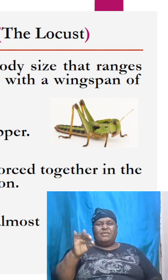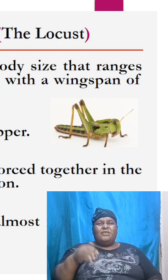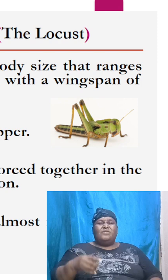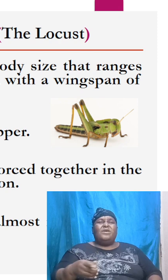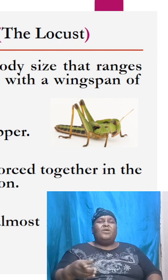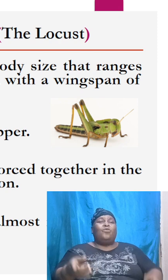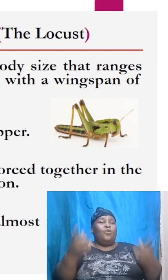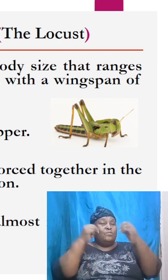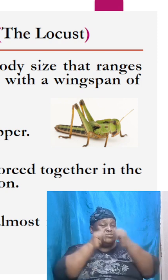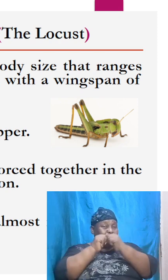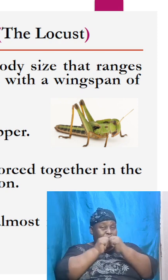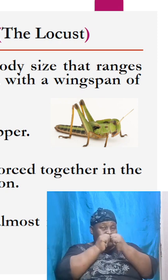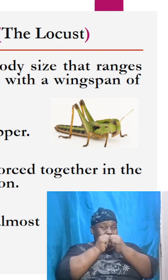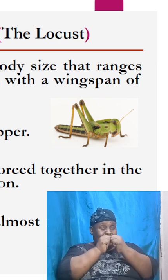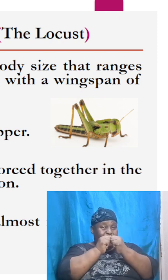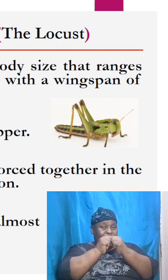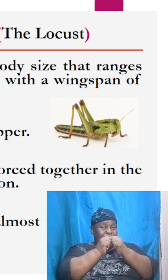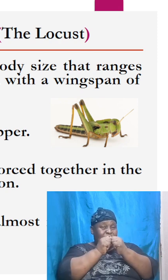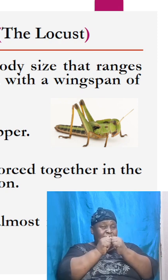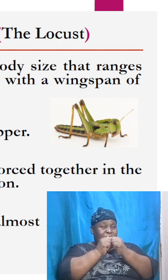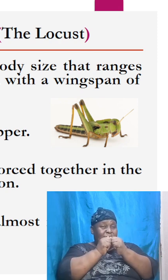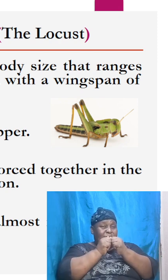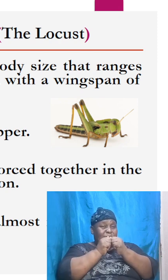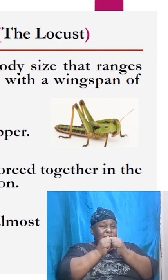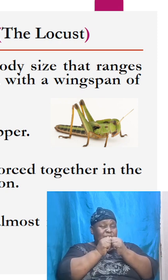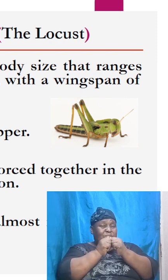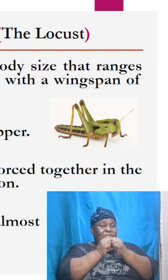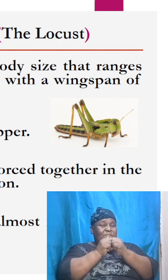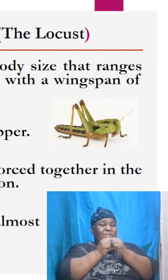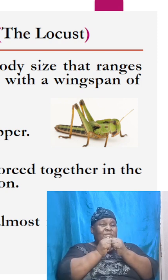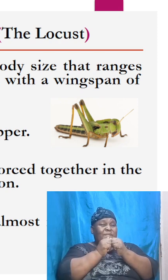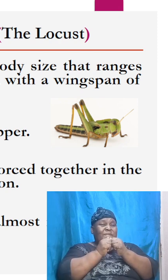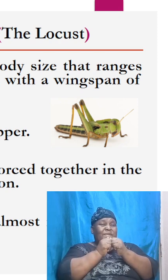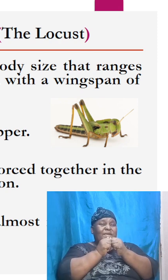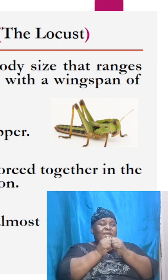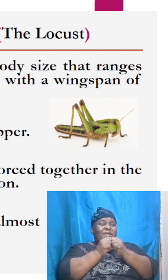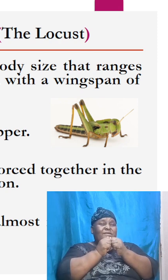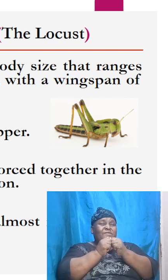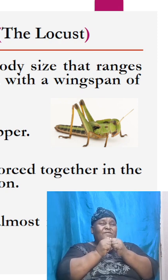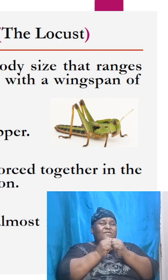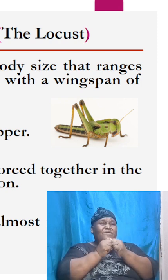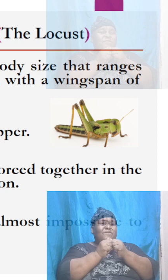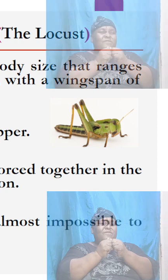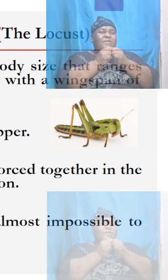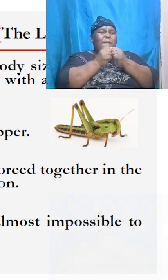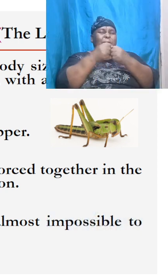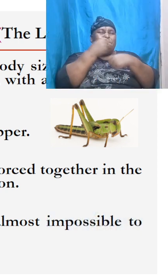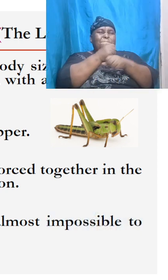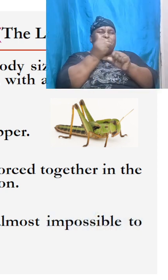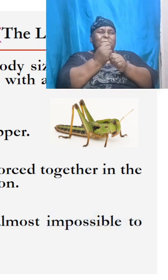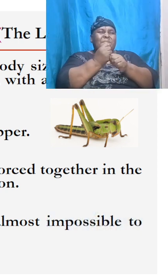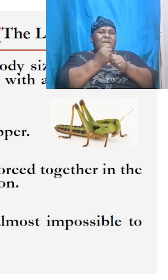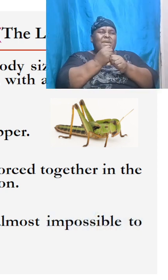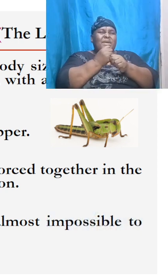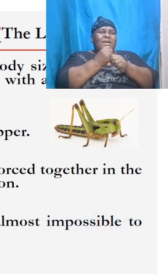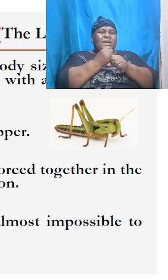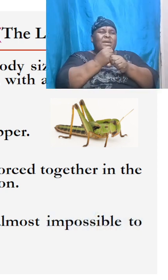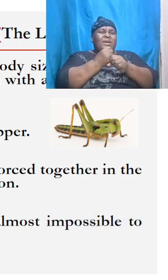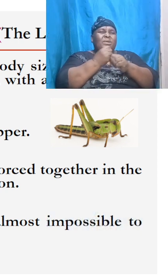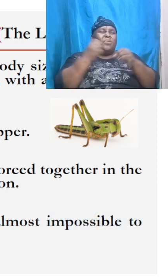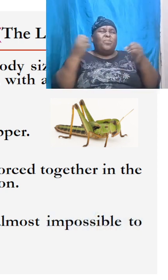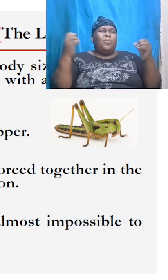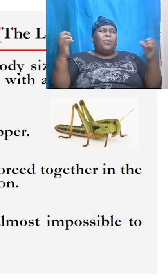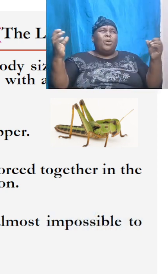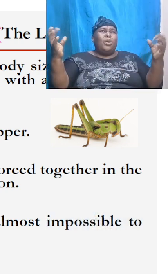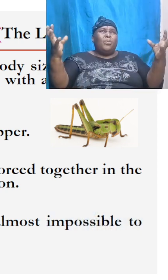combine themselves together. And guess what they happen? They form a swarm of locusts, and wherever vegetation is, that's where